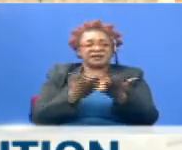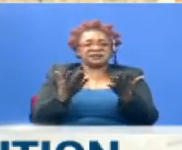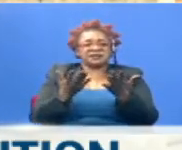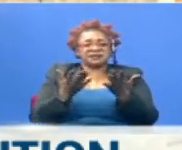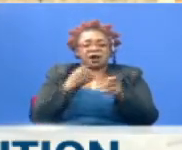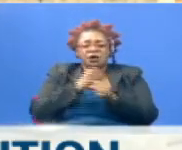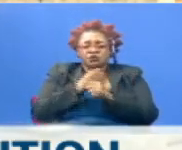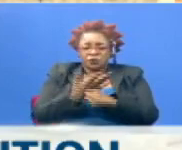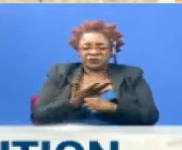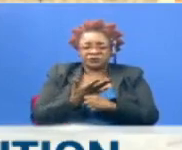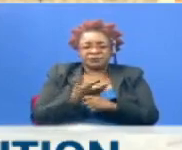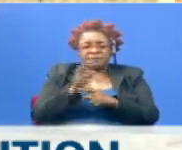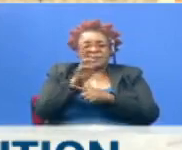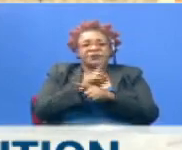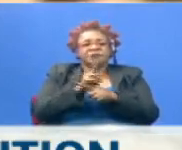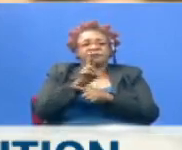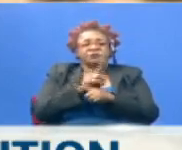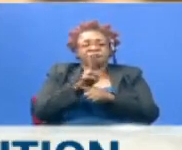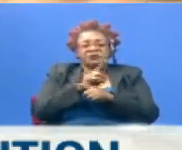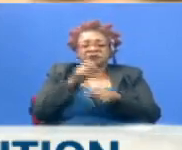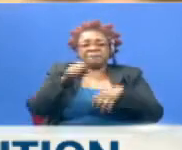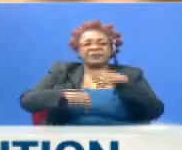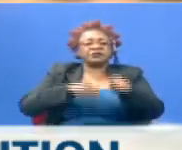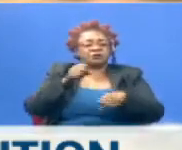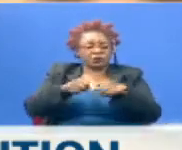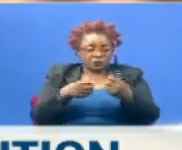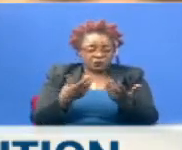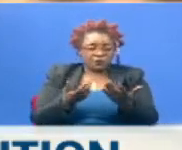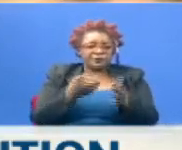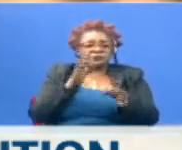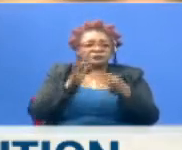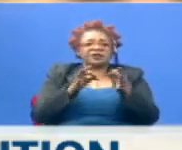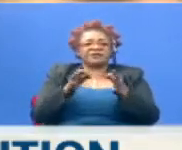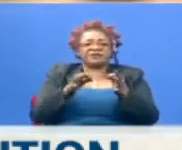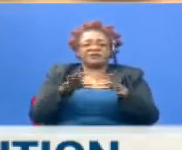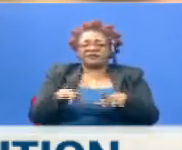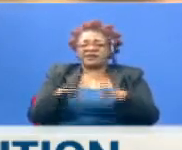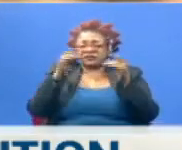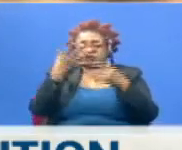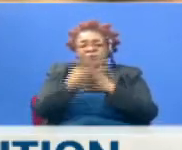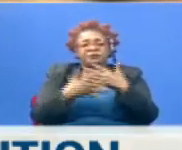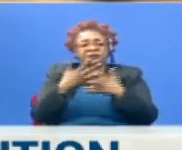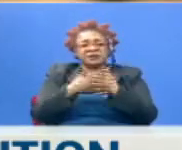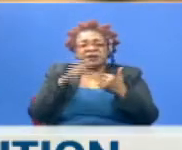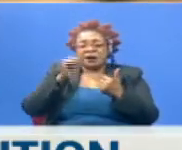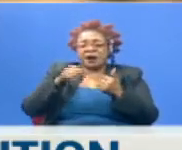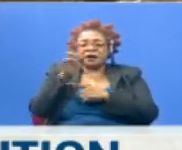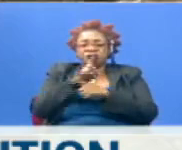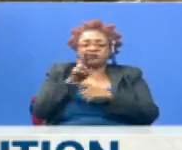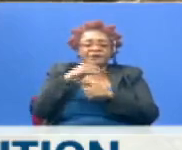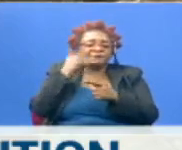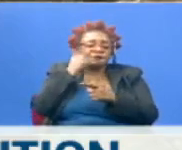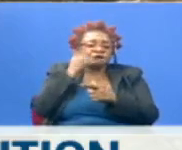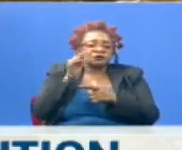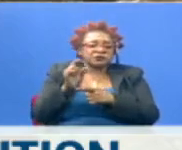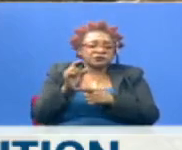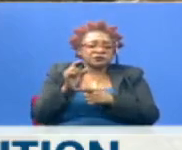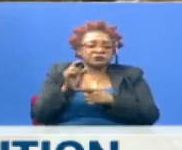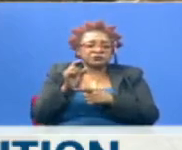I do? Naenda natumia baiskeli. Kama niko na challenge ya kupata certain computers, so naweza tumia hata hii simu kadogo.